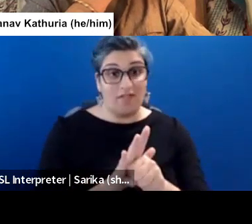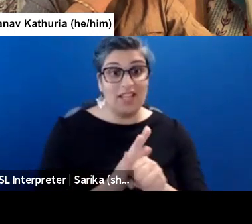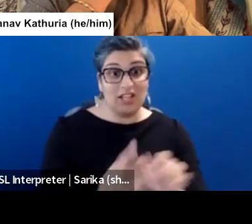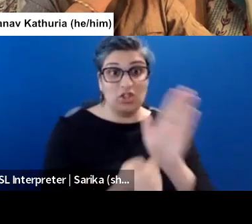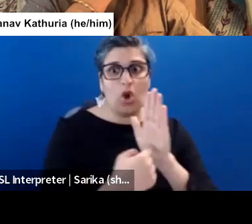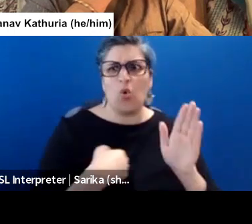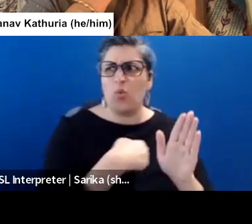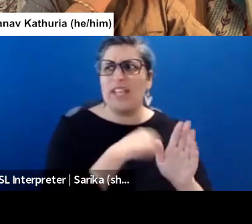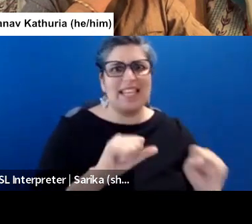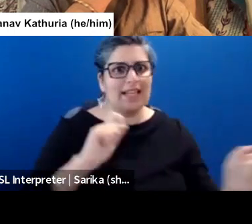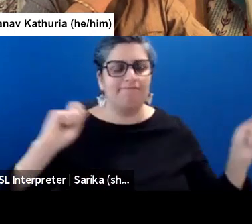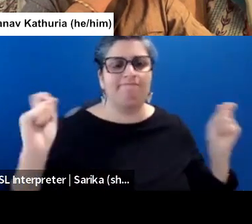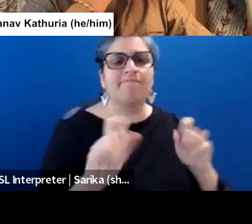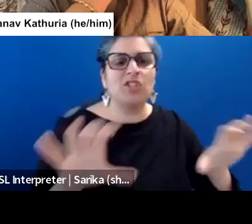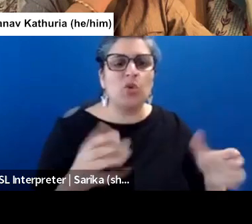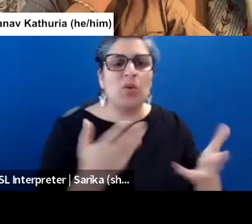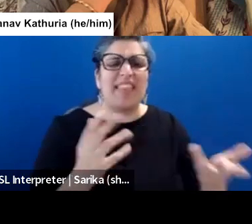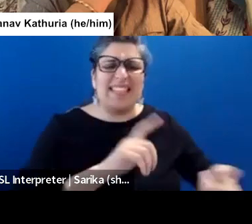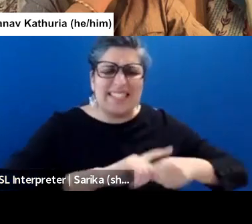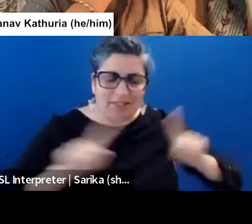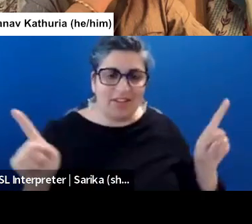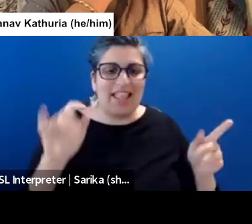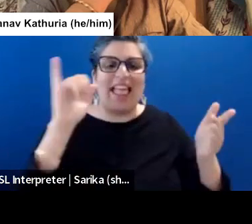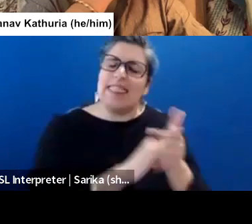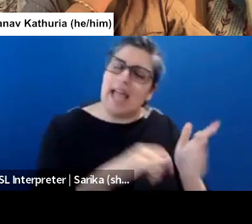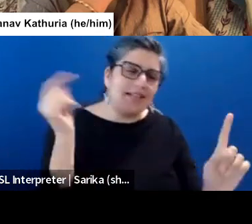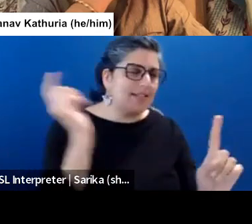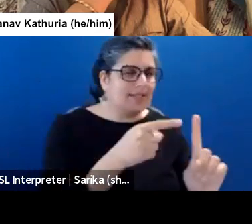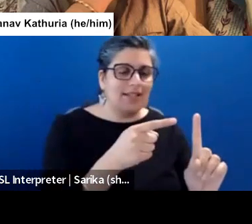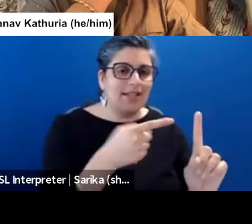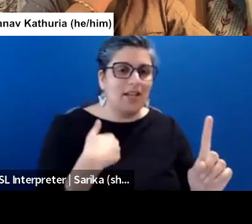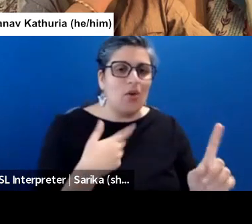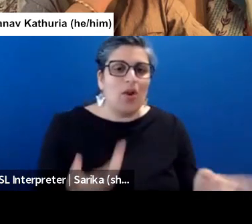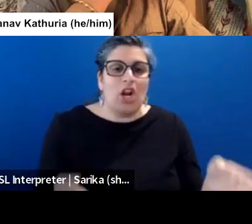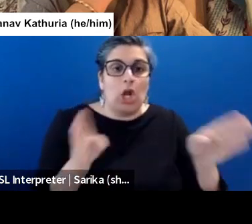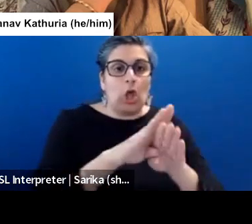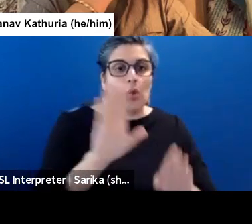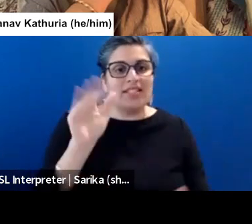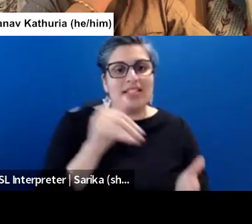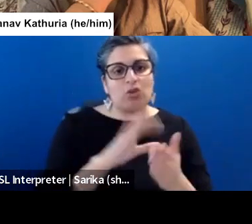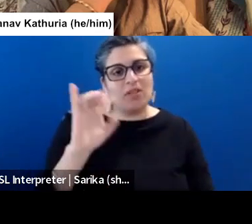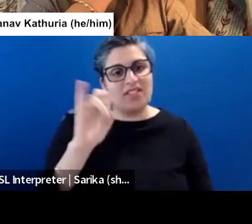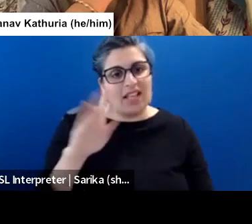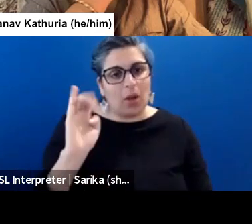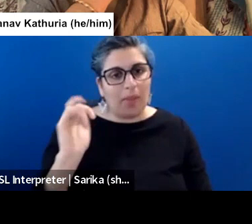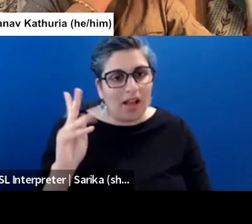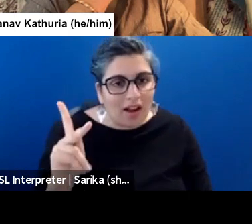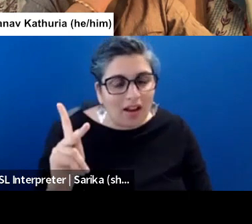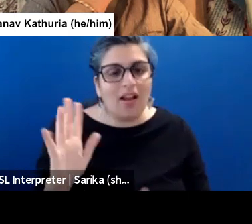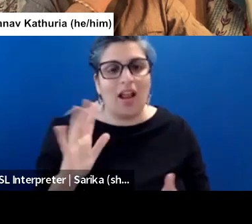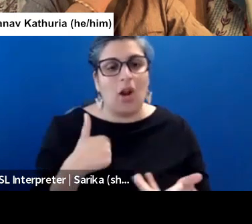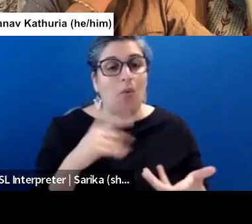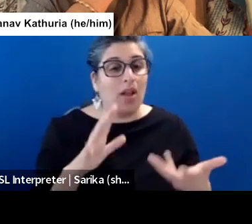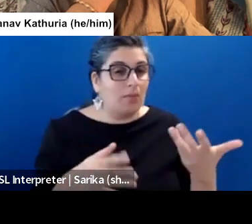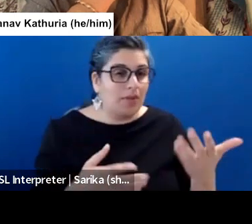differently. And I think that's the crux of it. We're going to close in for cell block, and we've been raising awareness